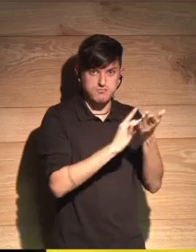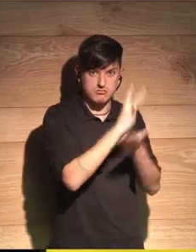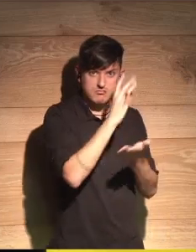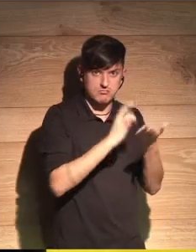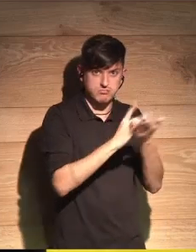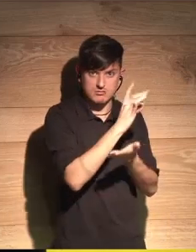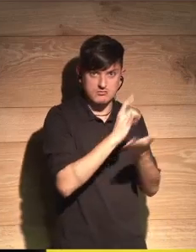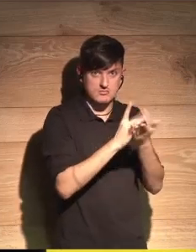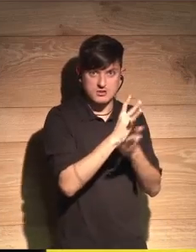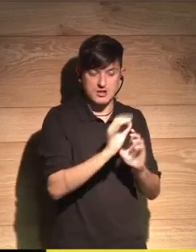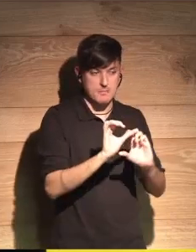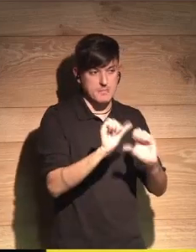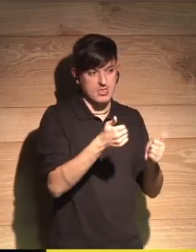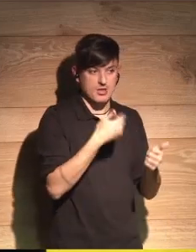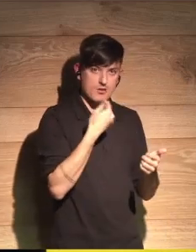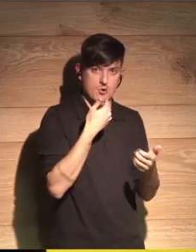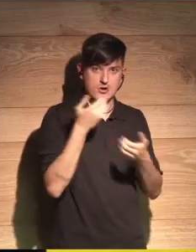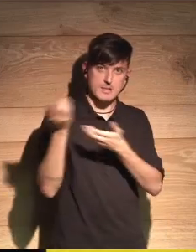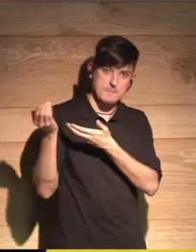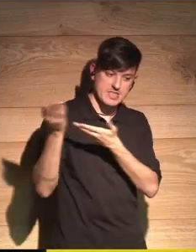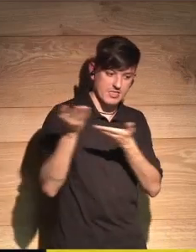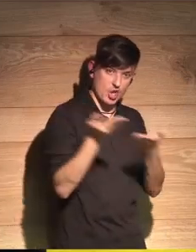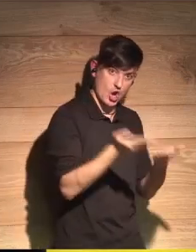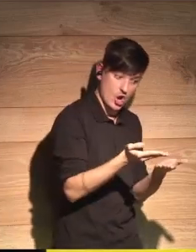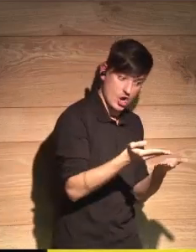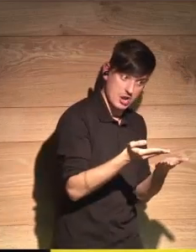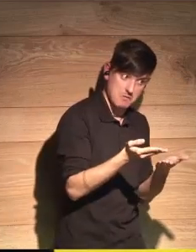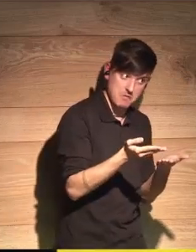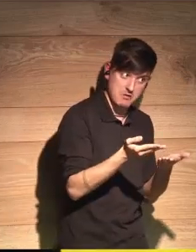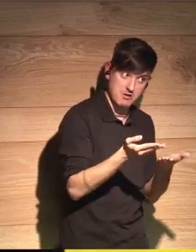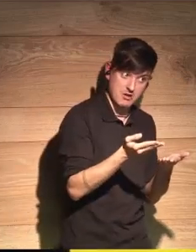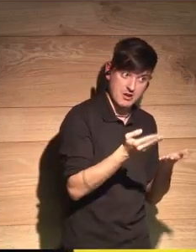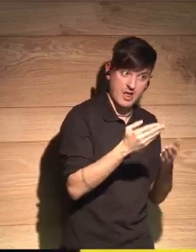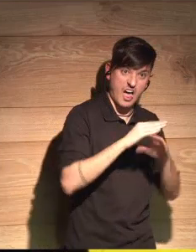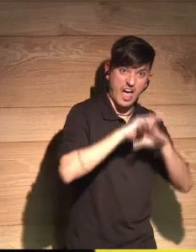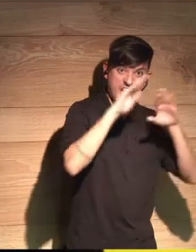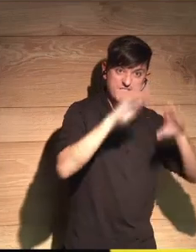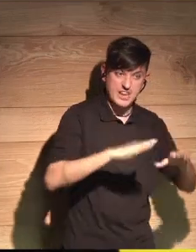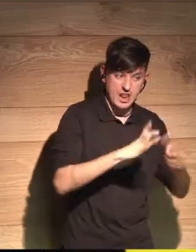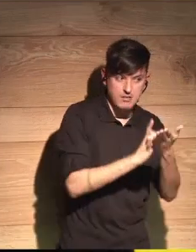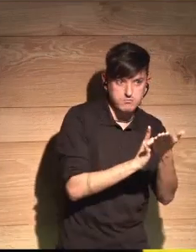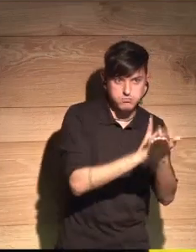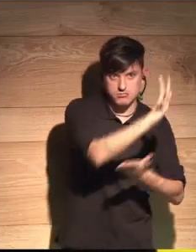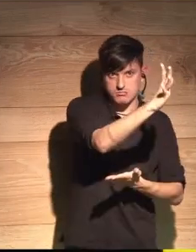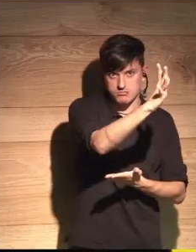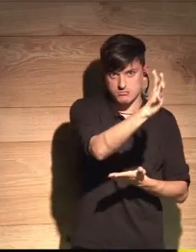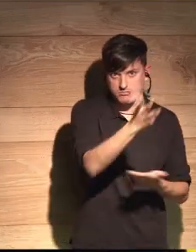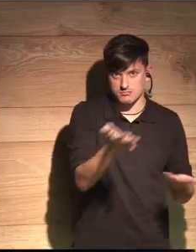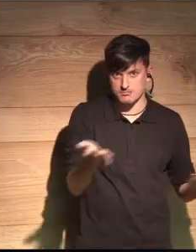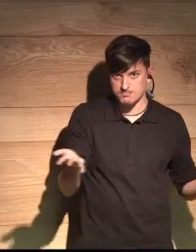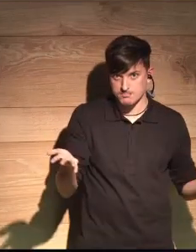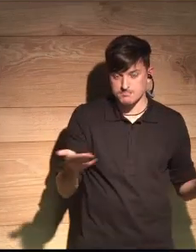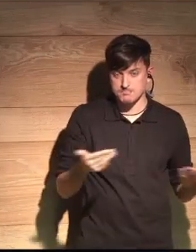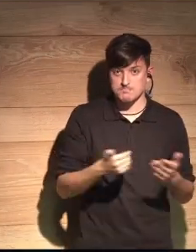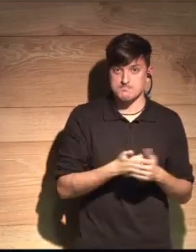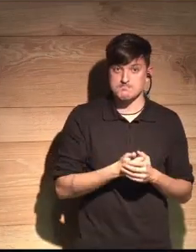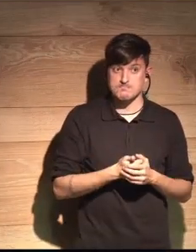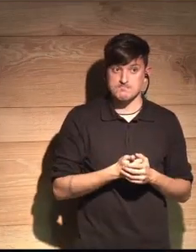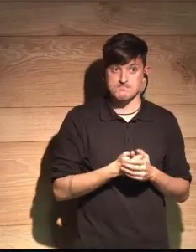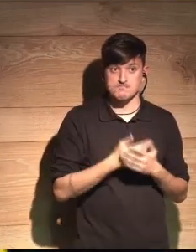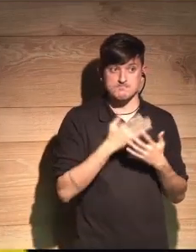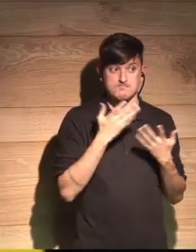homes. It starts with an invitation and then it ends up with expelling those